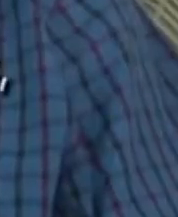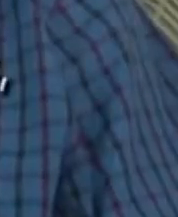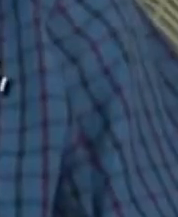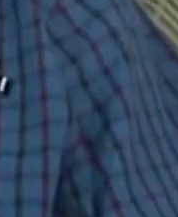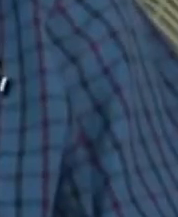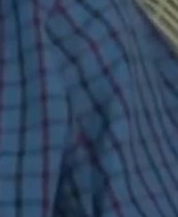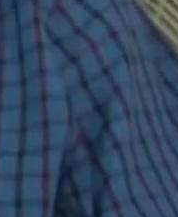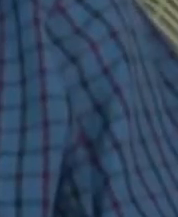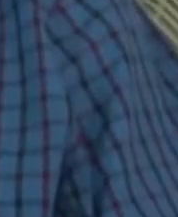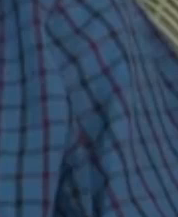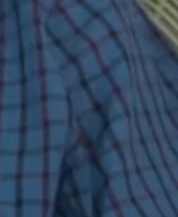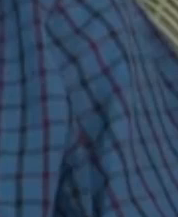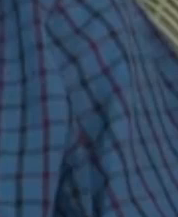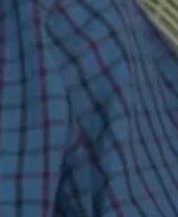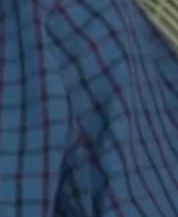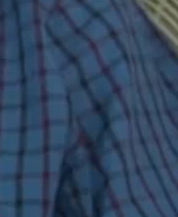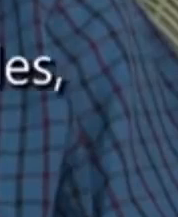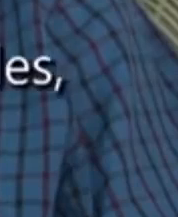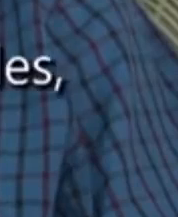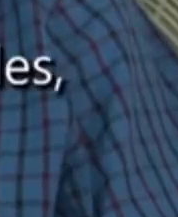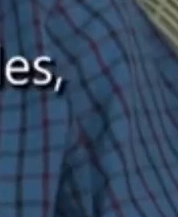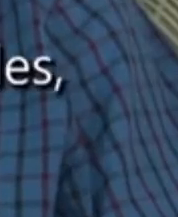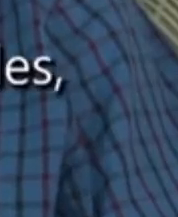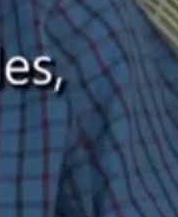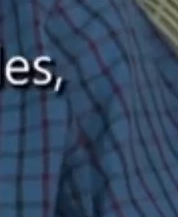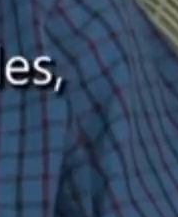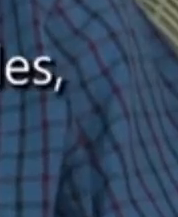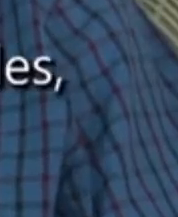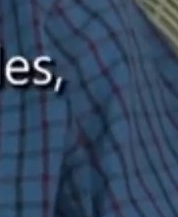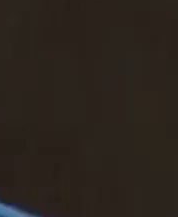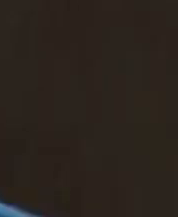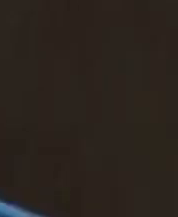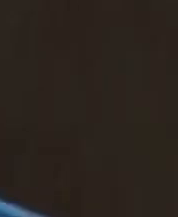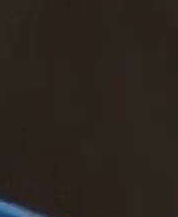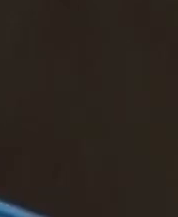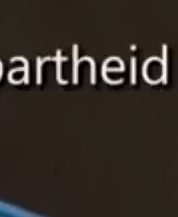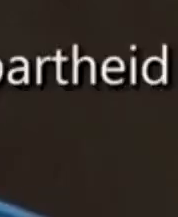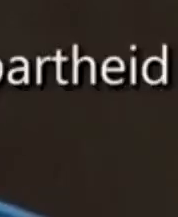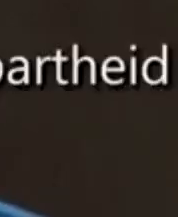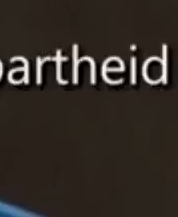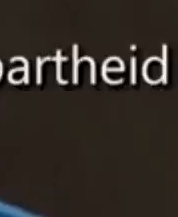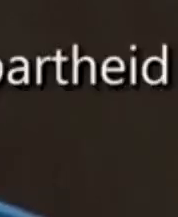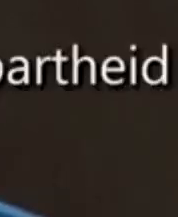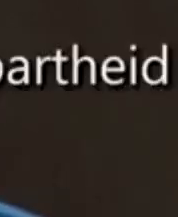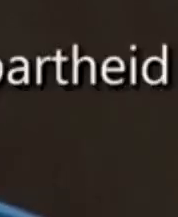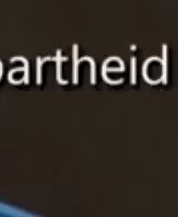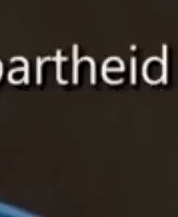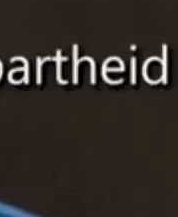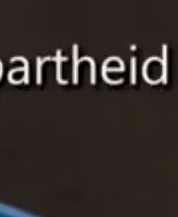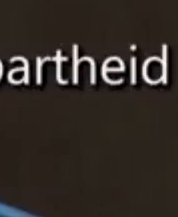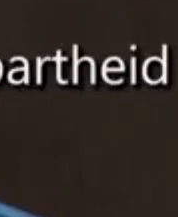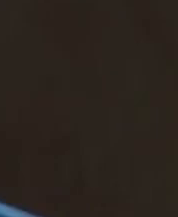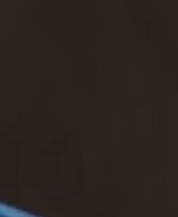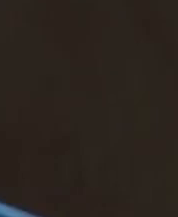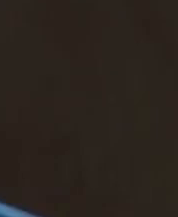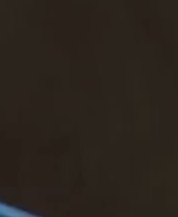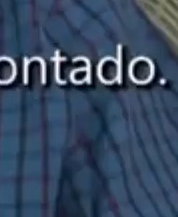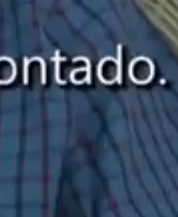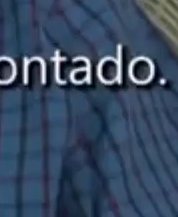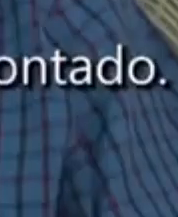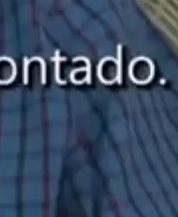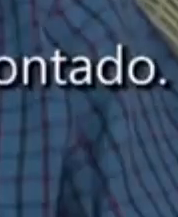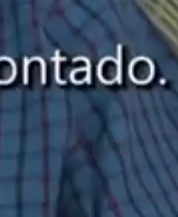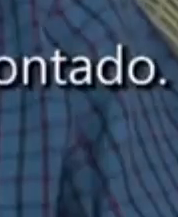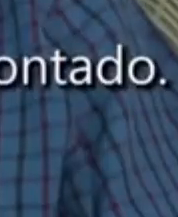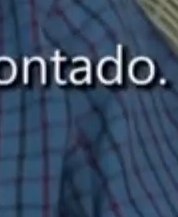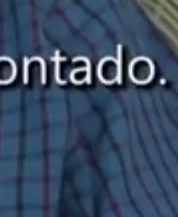in small numbers, but in hundreds of thousands, challenging apartheid?